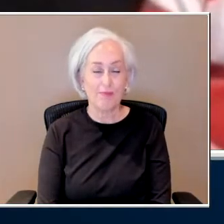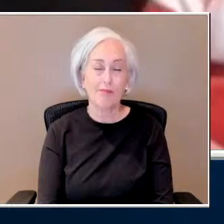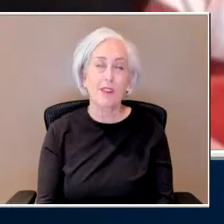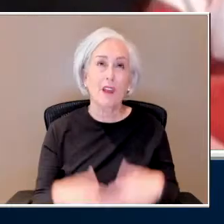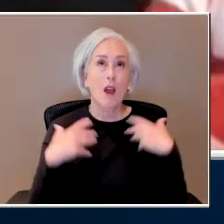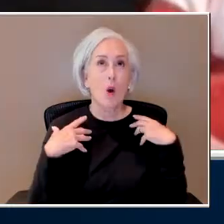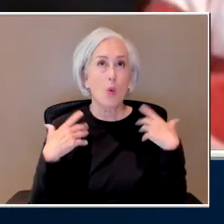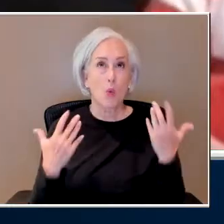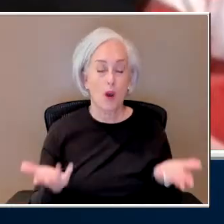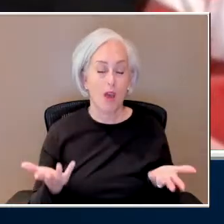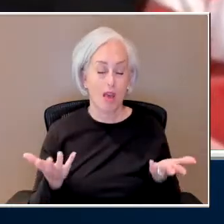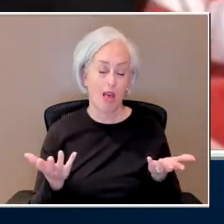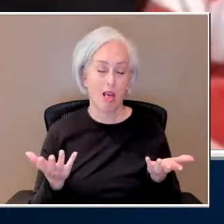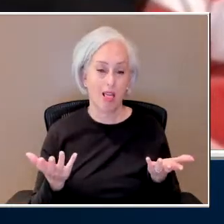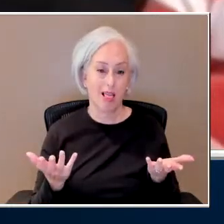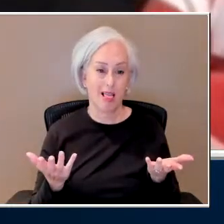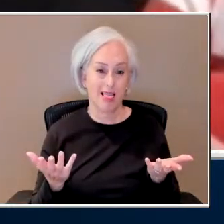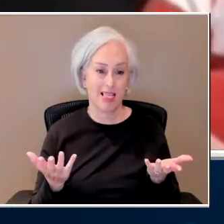Well, it was